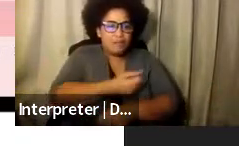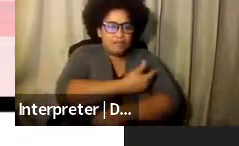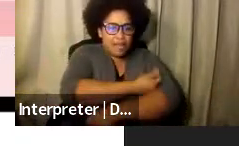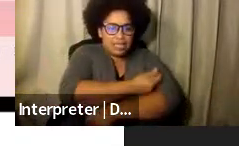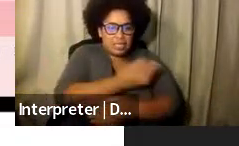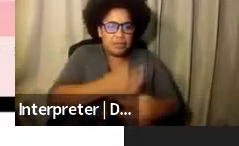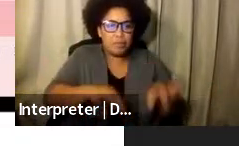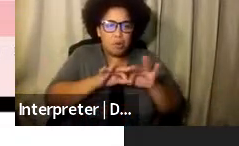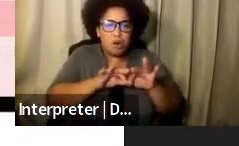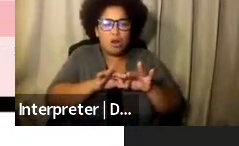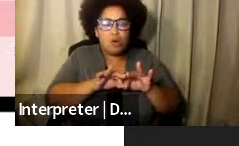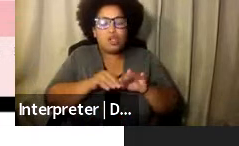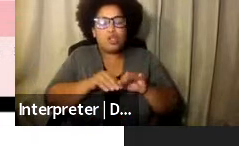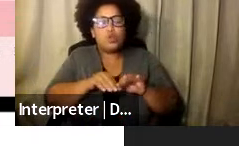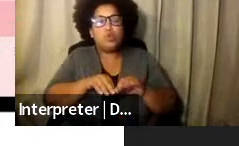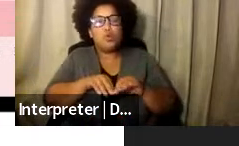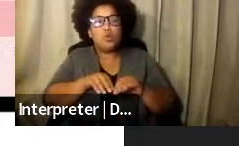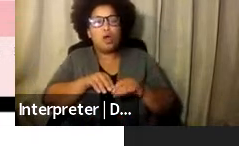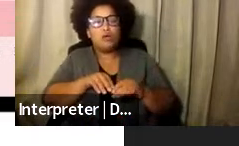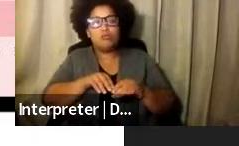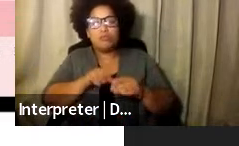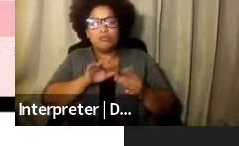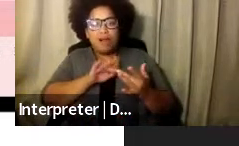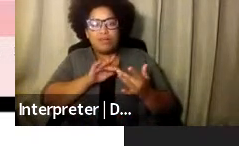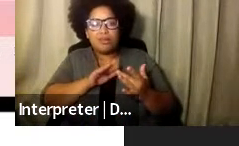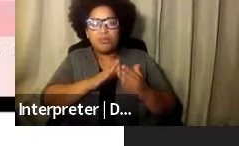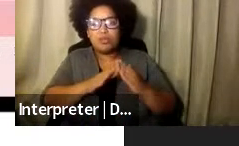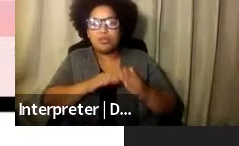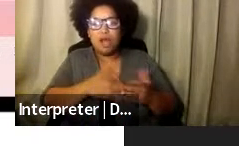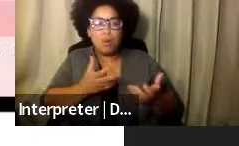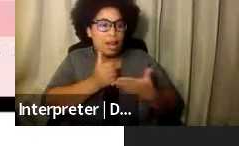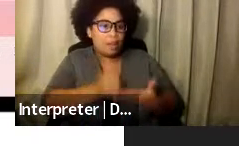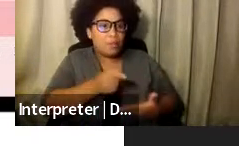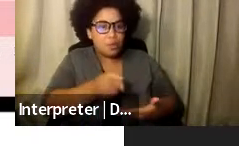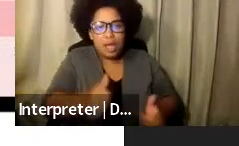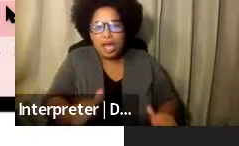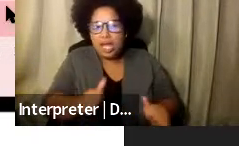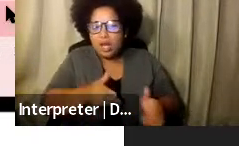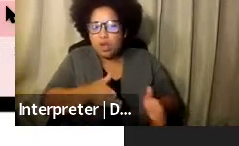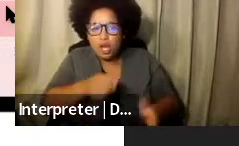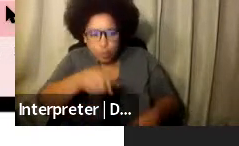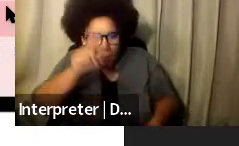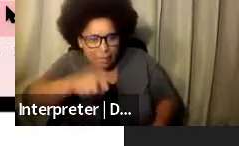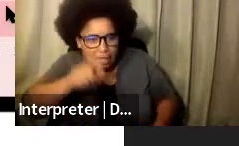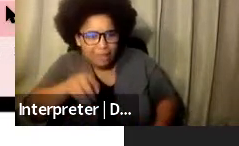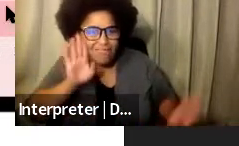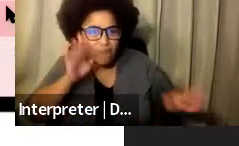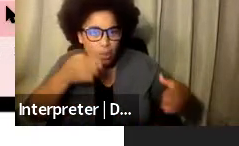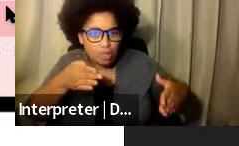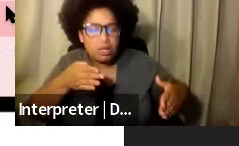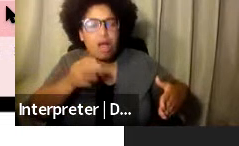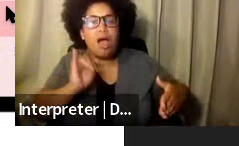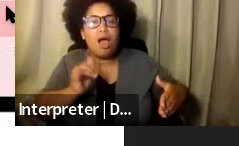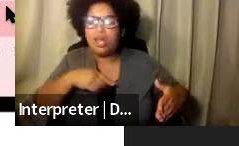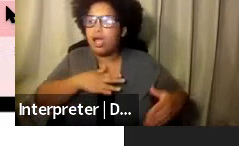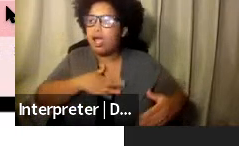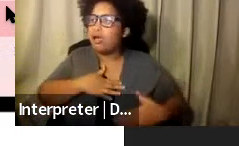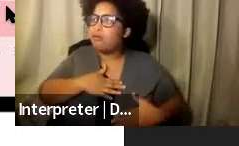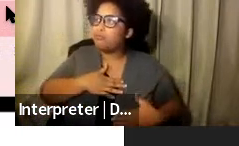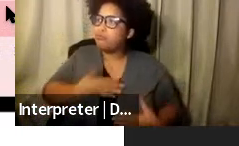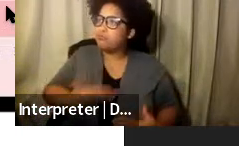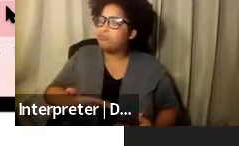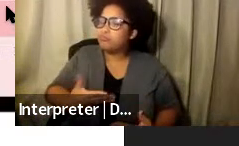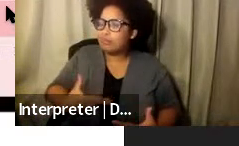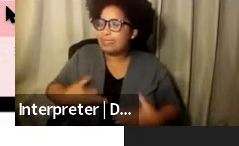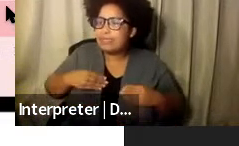that when you approach the community with a I want to help you in any way that you need mindset, they're more willing to